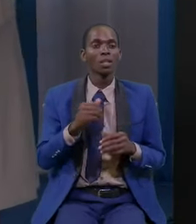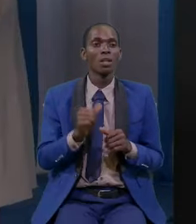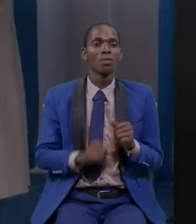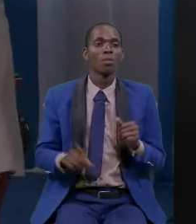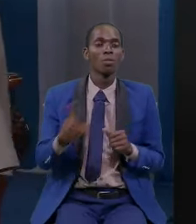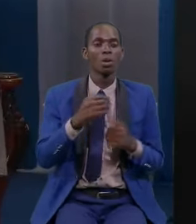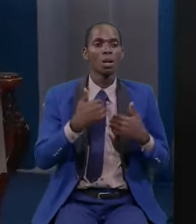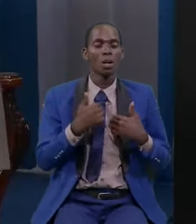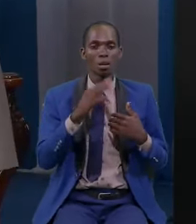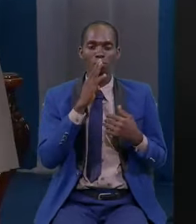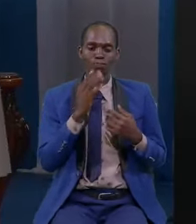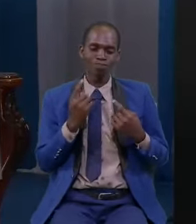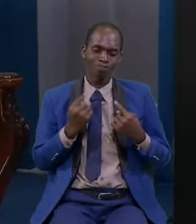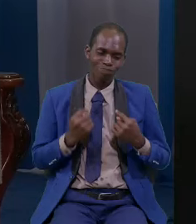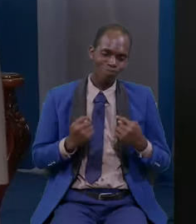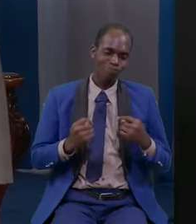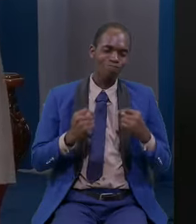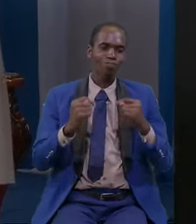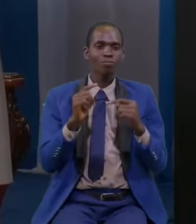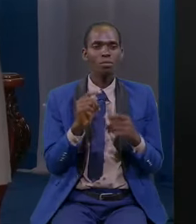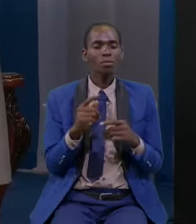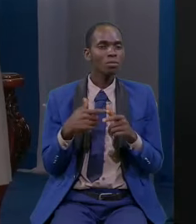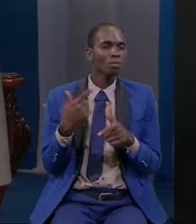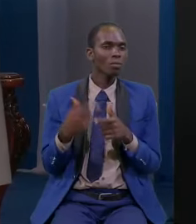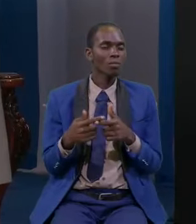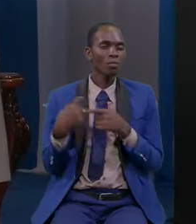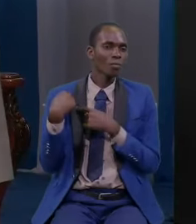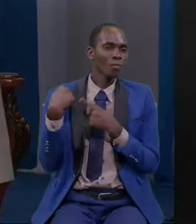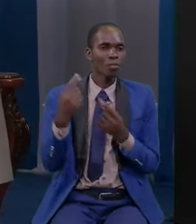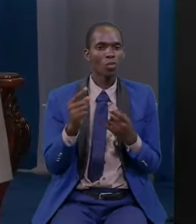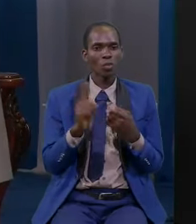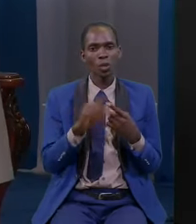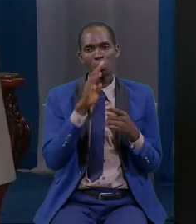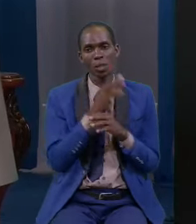free. And the only one that has come